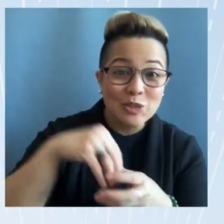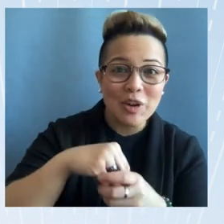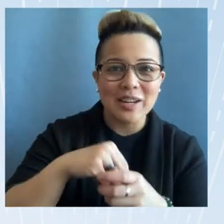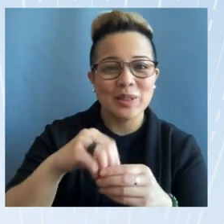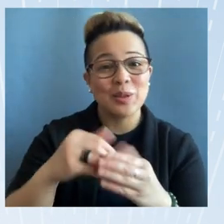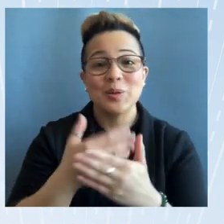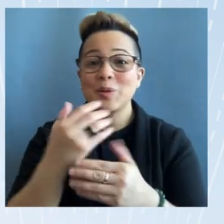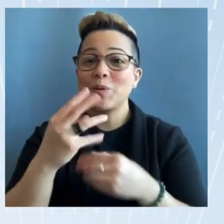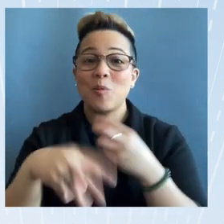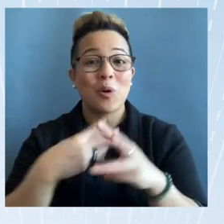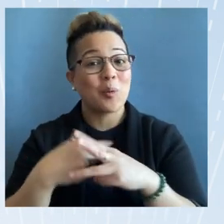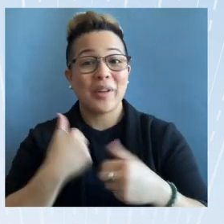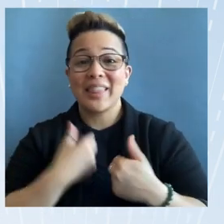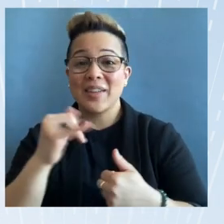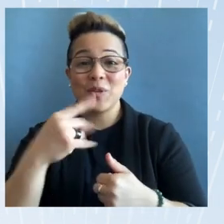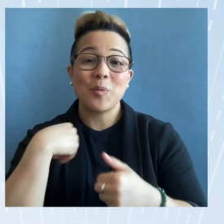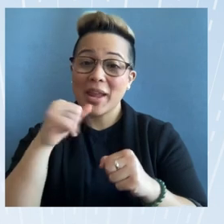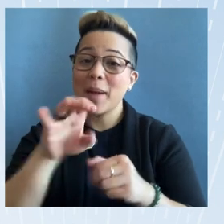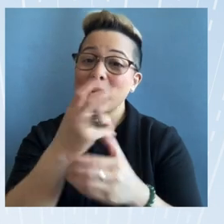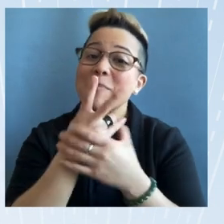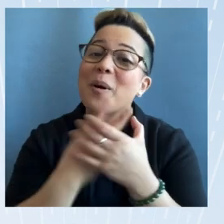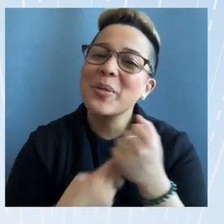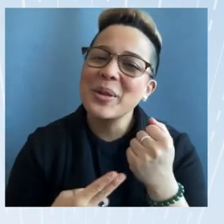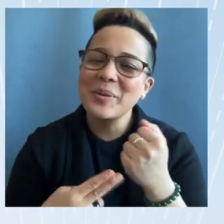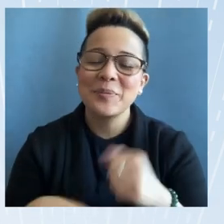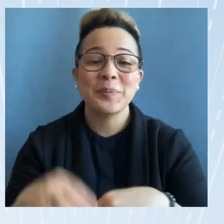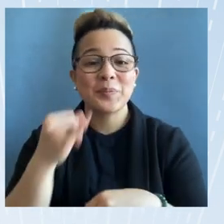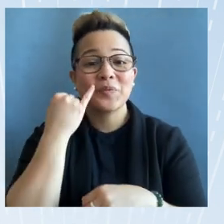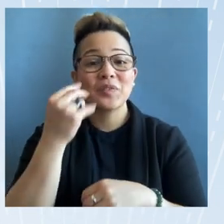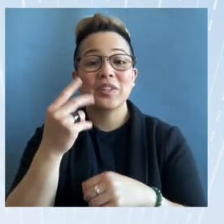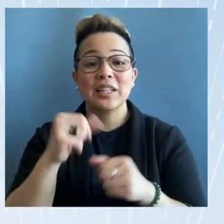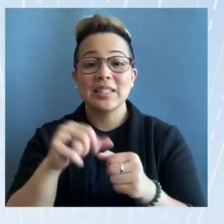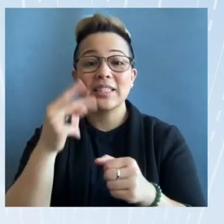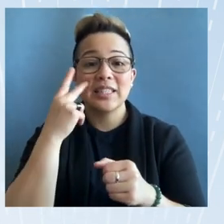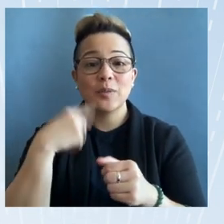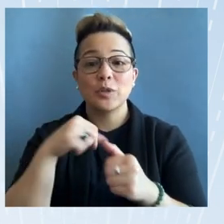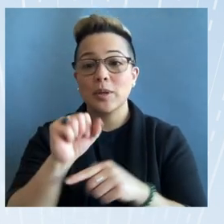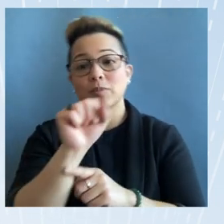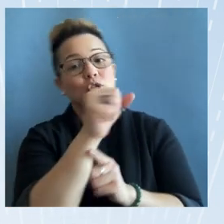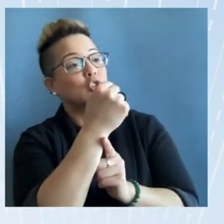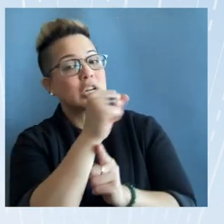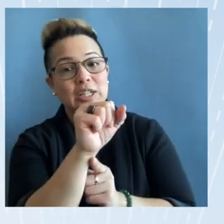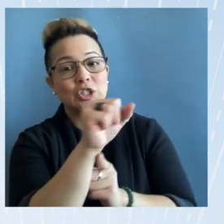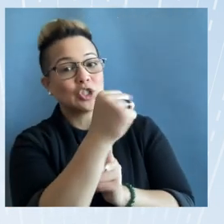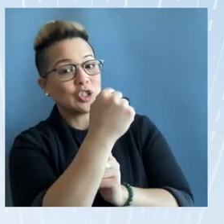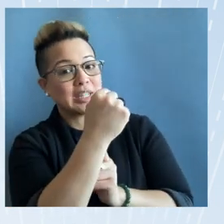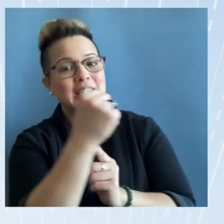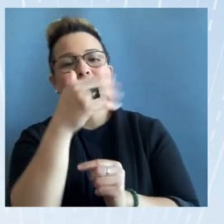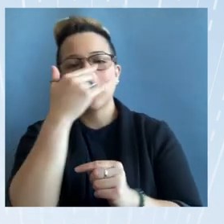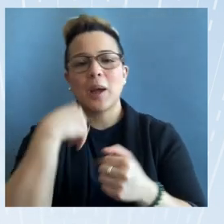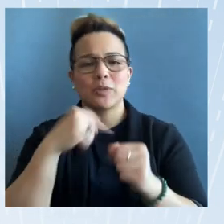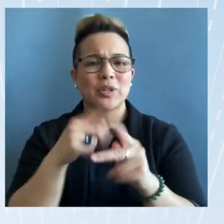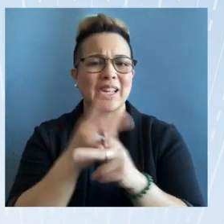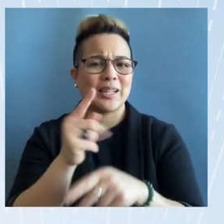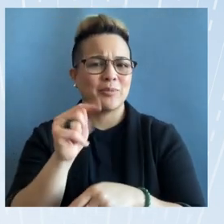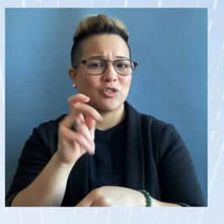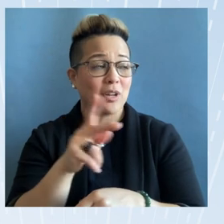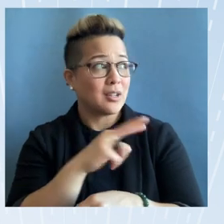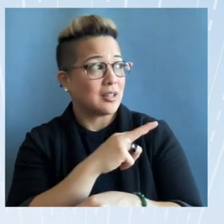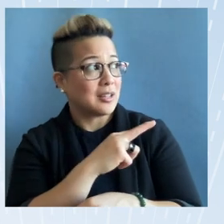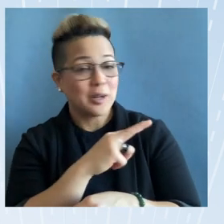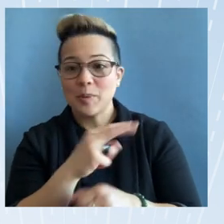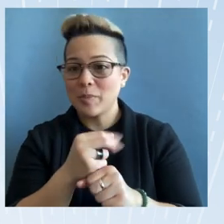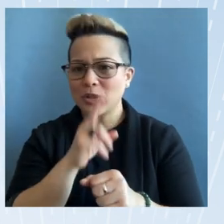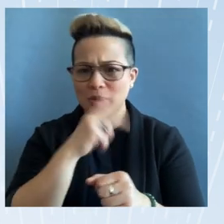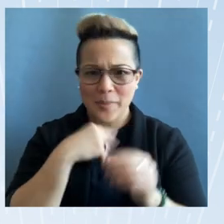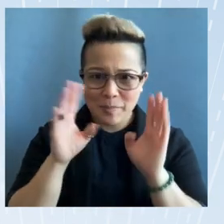can be both. And if you see me keep continuing to turn around, it will be me trying to keep track of and making sure I'm